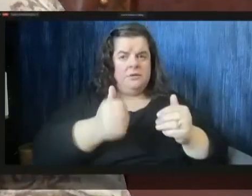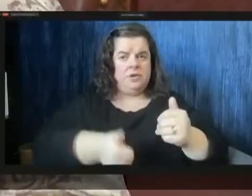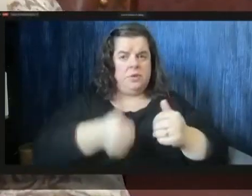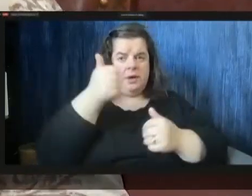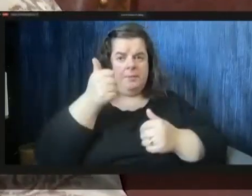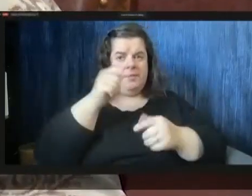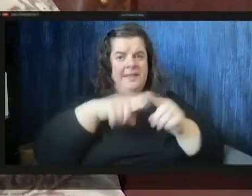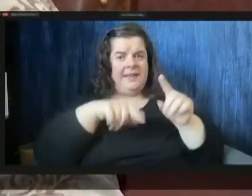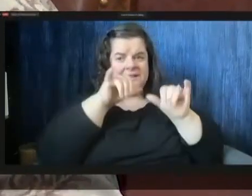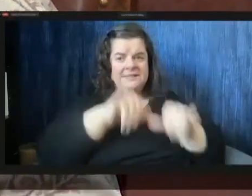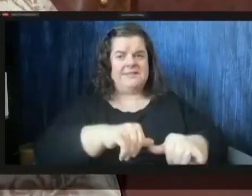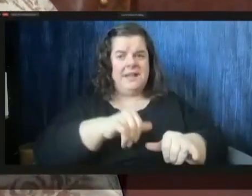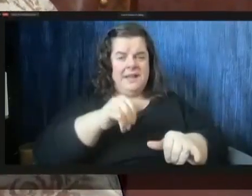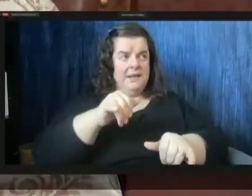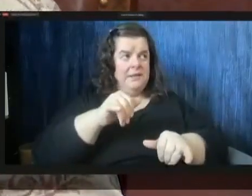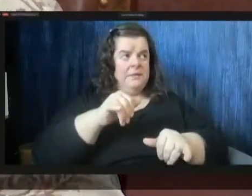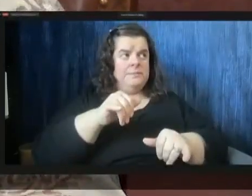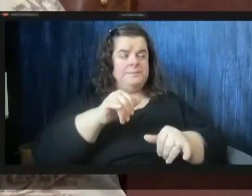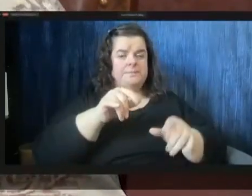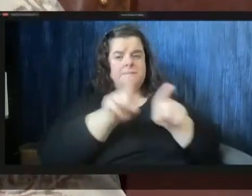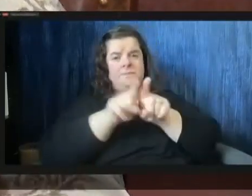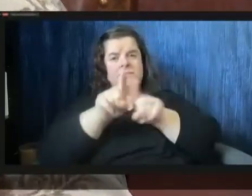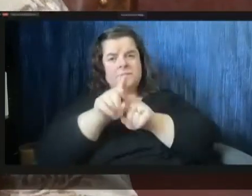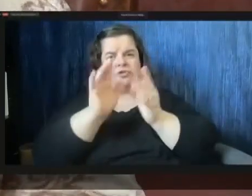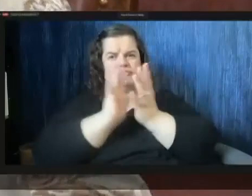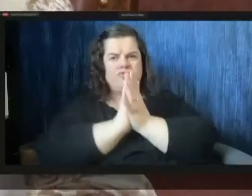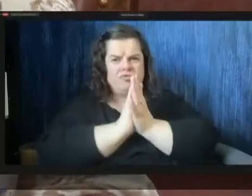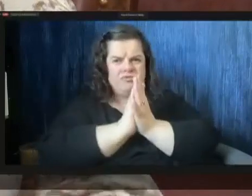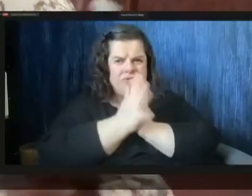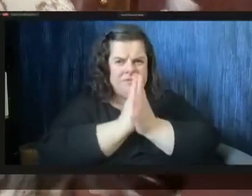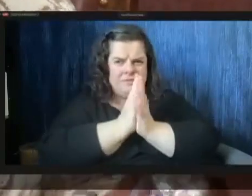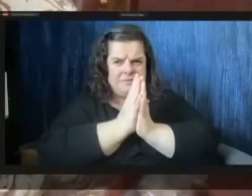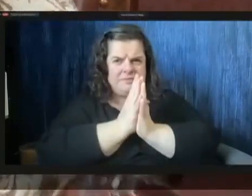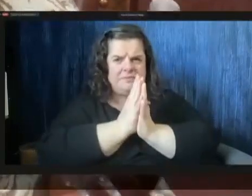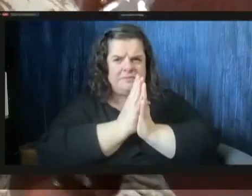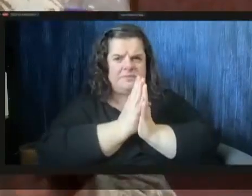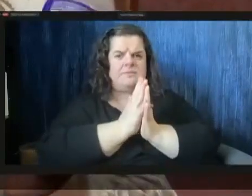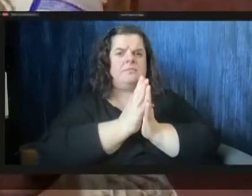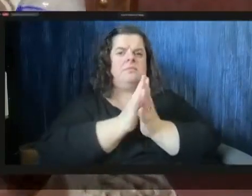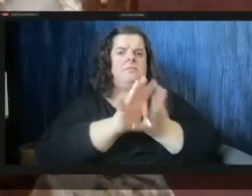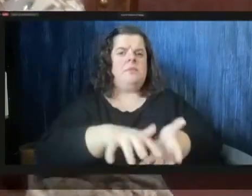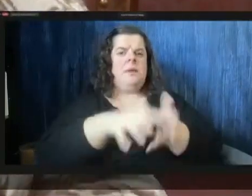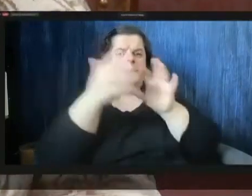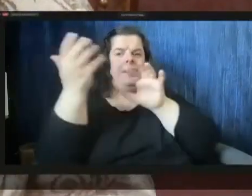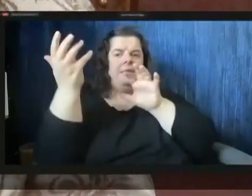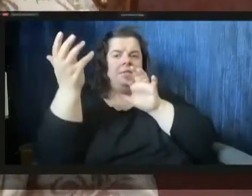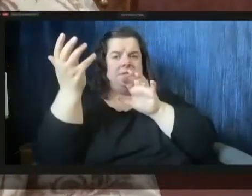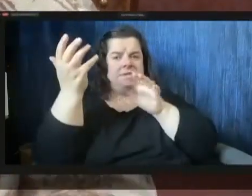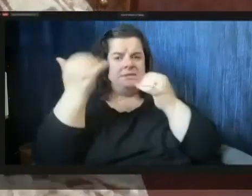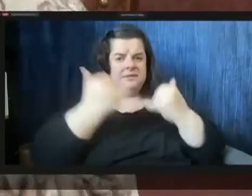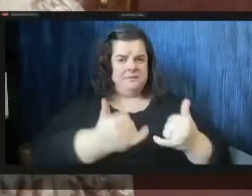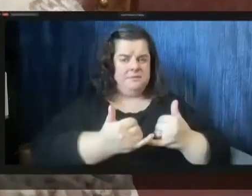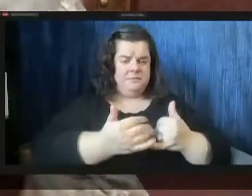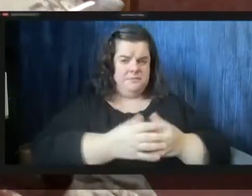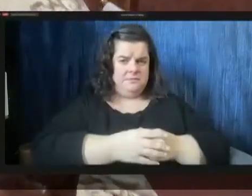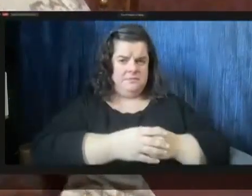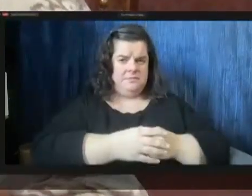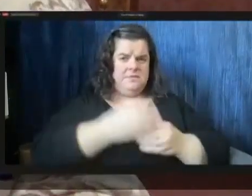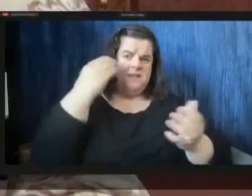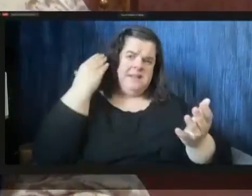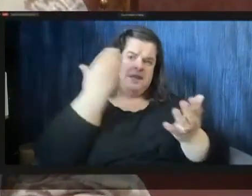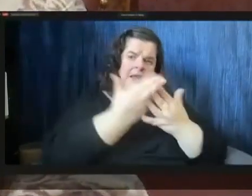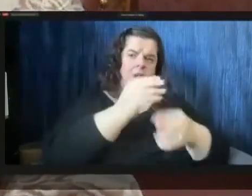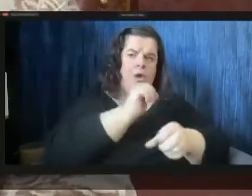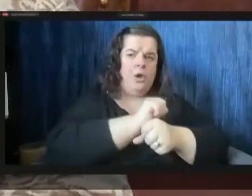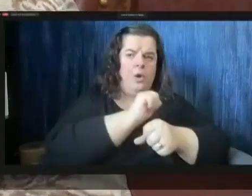development. The other thing is the traffic. It's a mess when the Penguins play now. Getting home from work on the